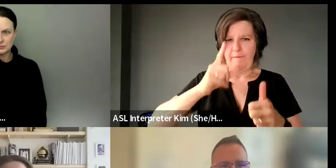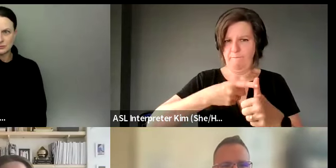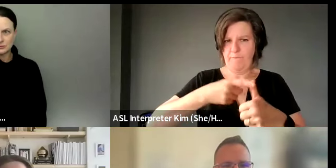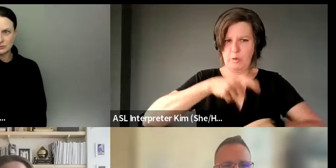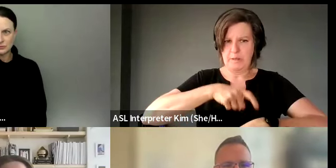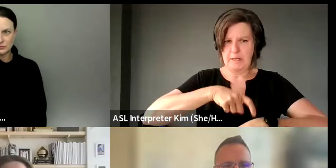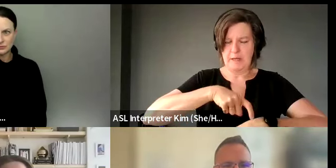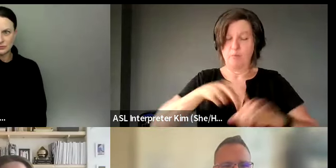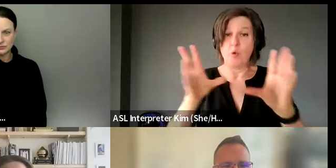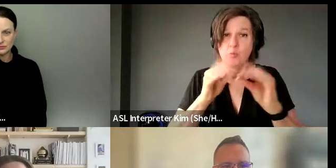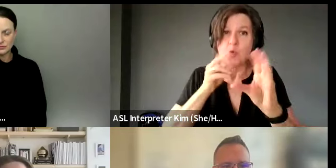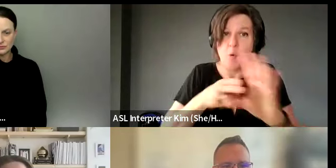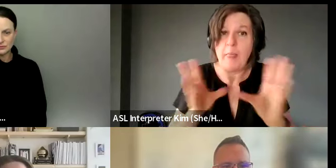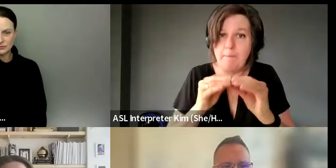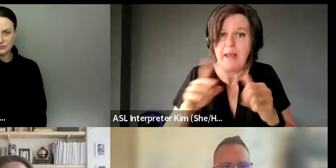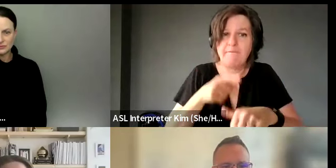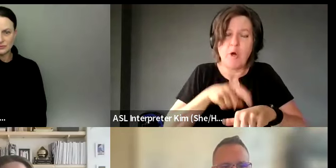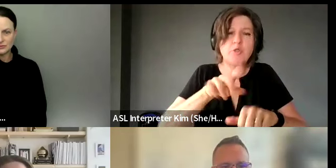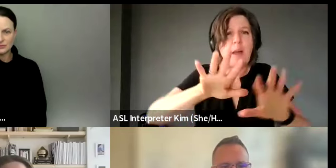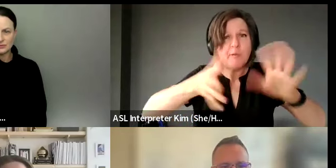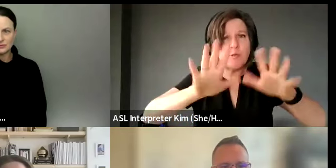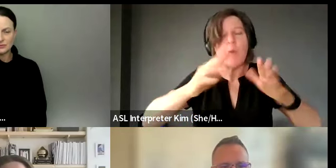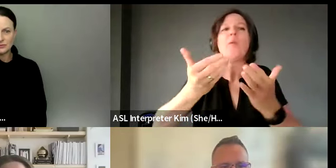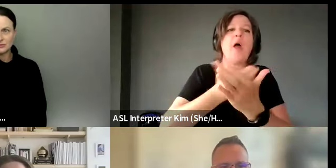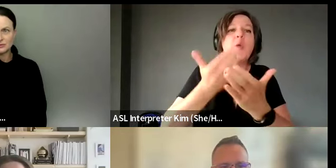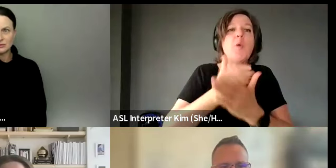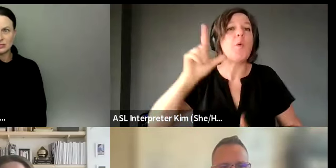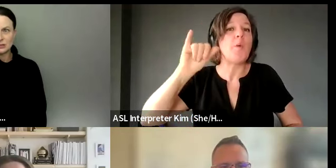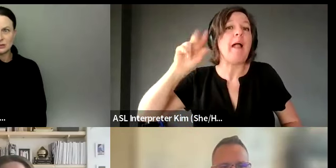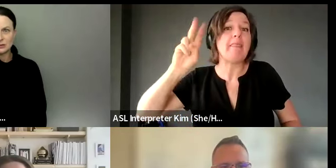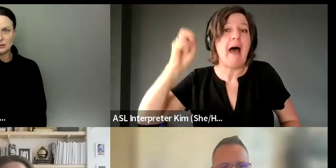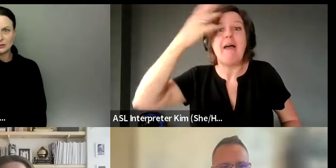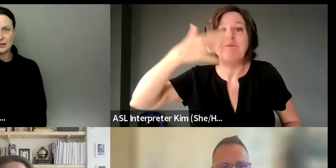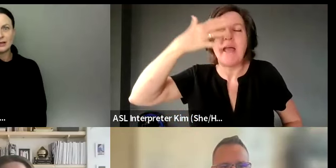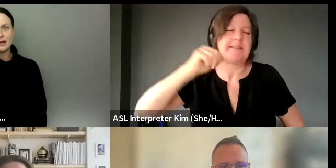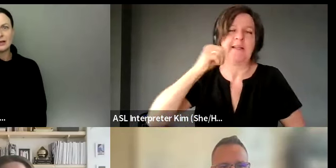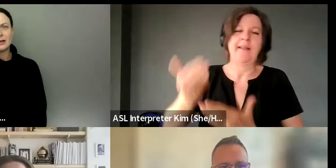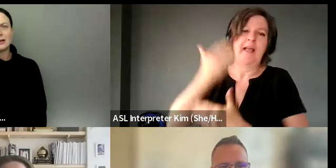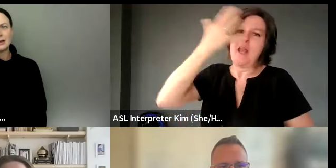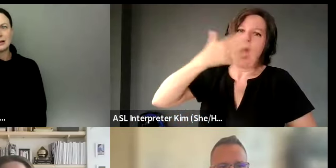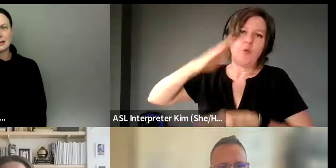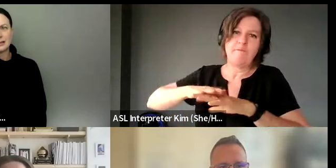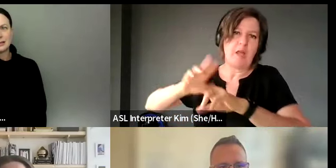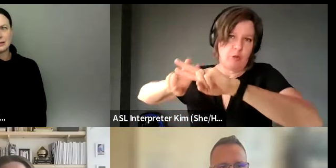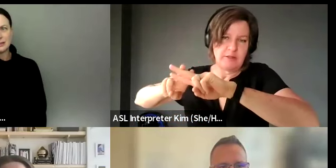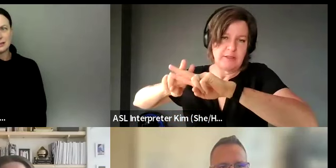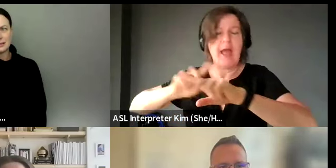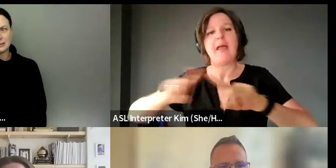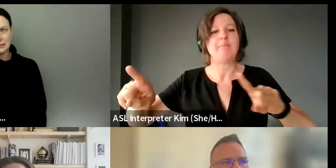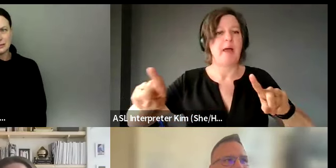the meeting, so he is kind of a new life face, not a new face on Slack. So I don't know if he